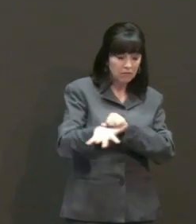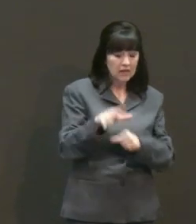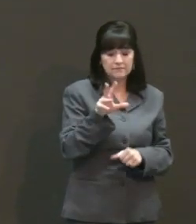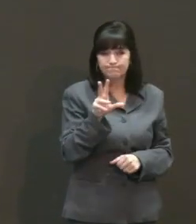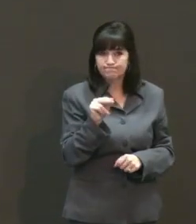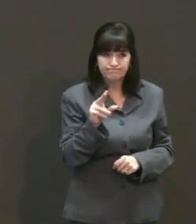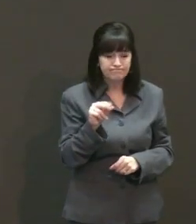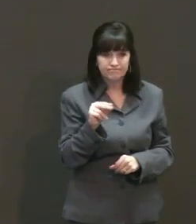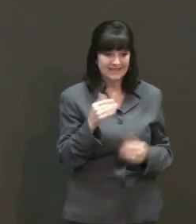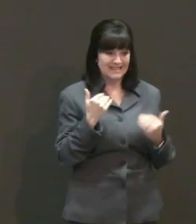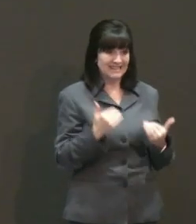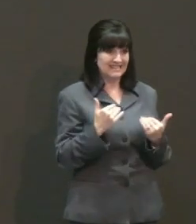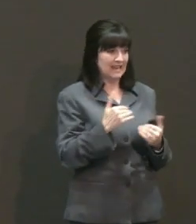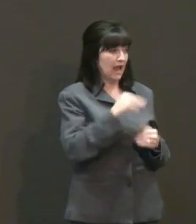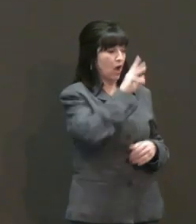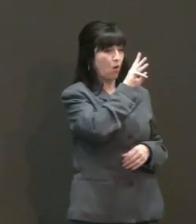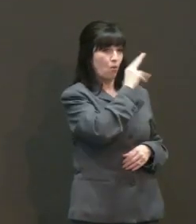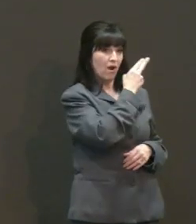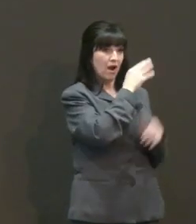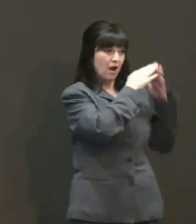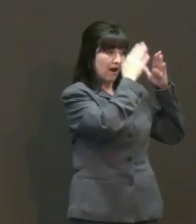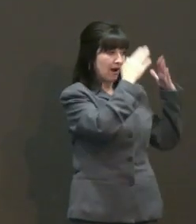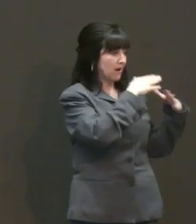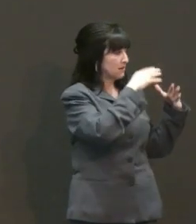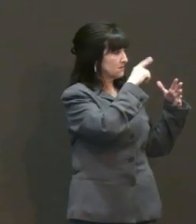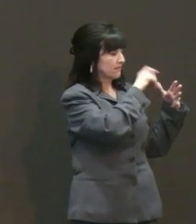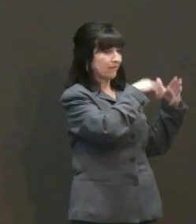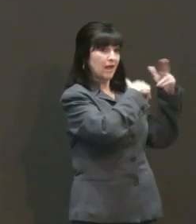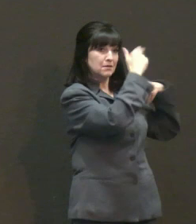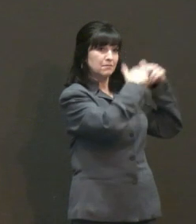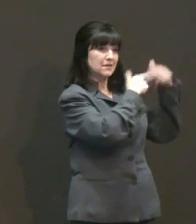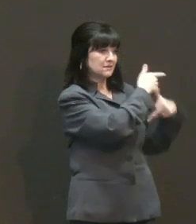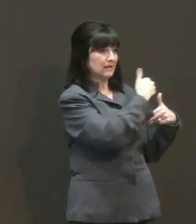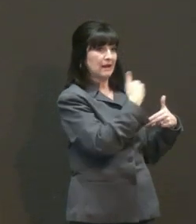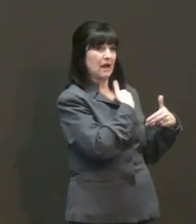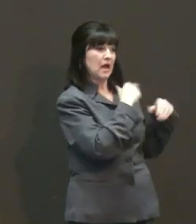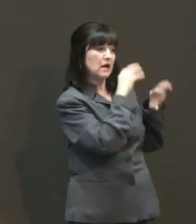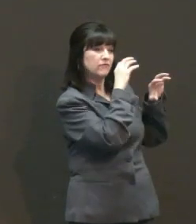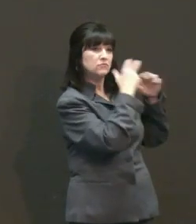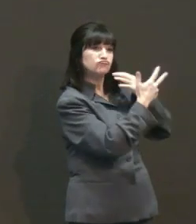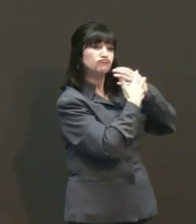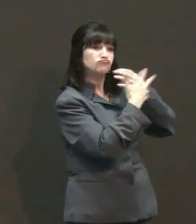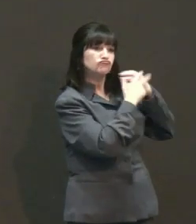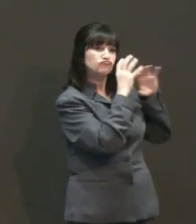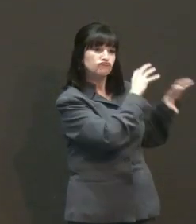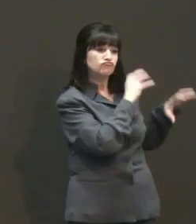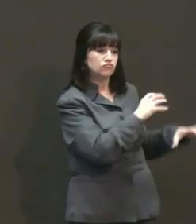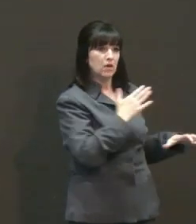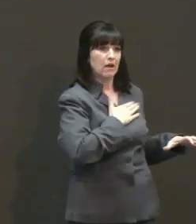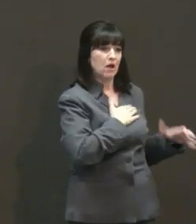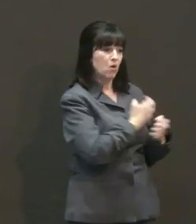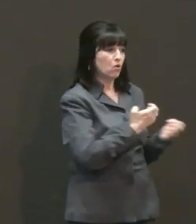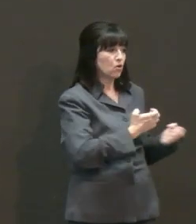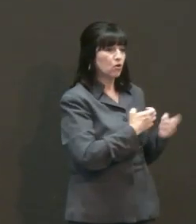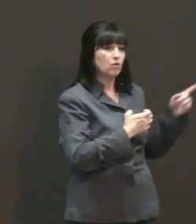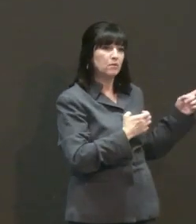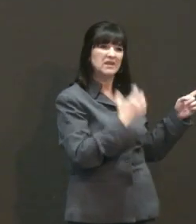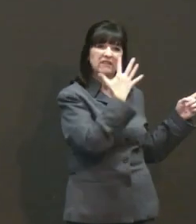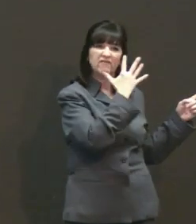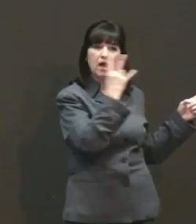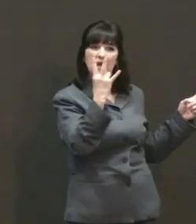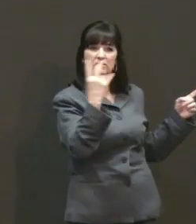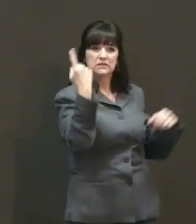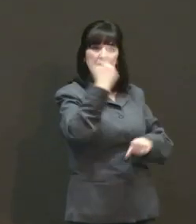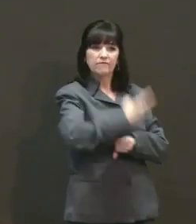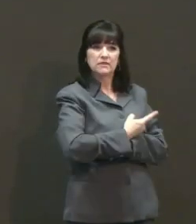warehouse at this time, knowing, for example, the hospitals across the state, the daily burn rate right now just for the face